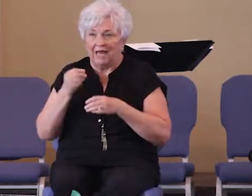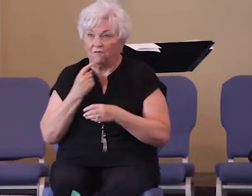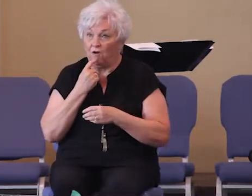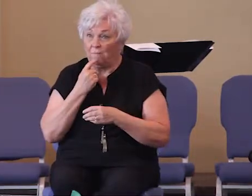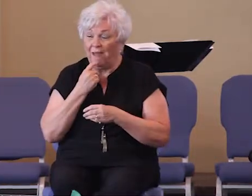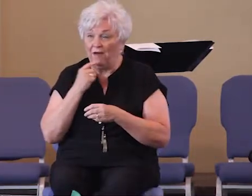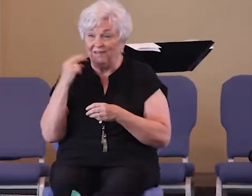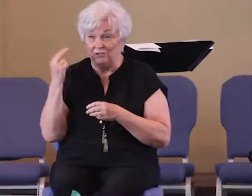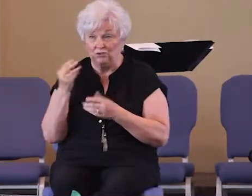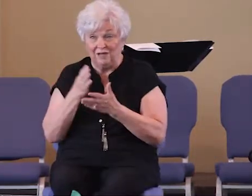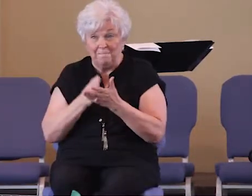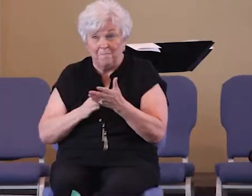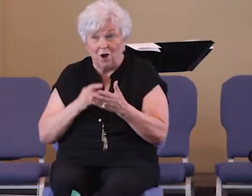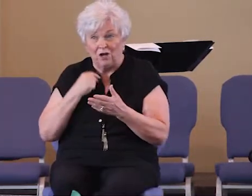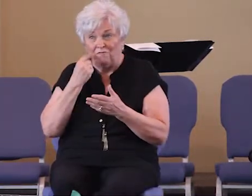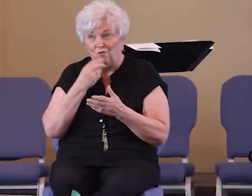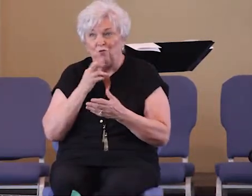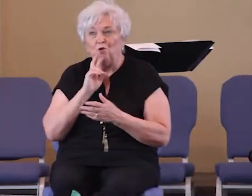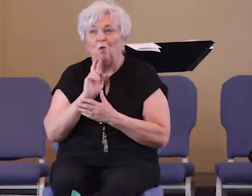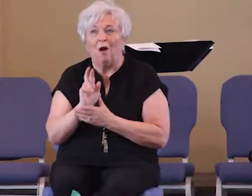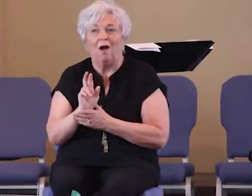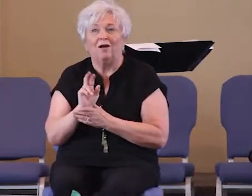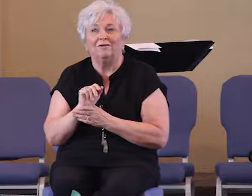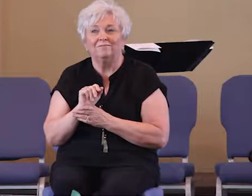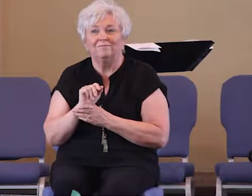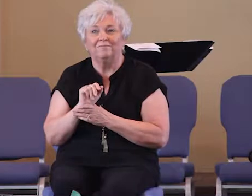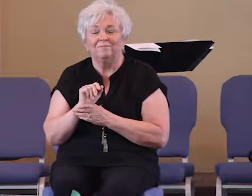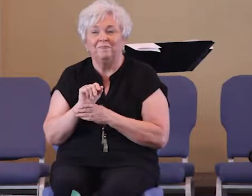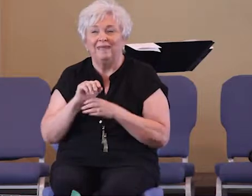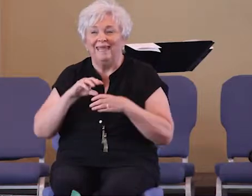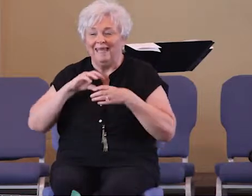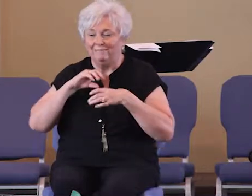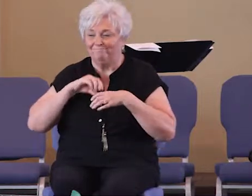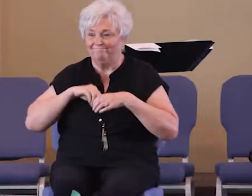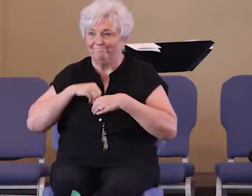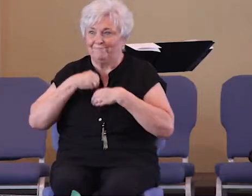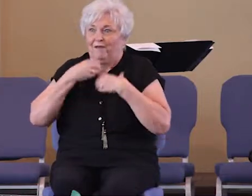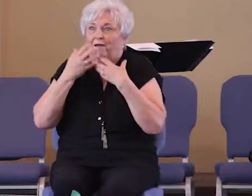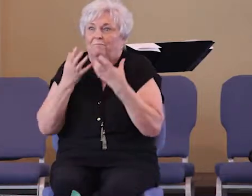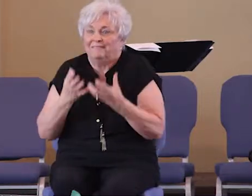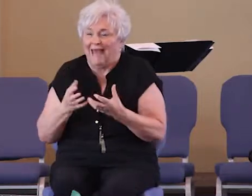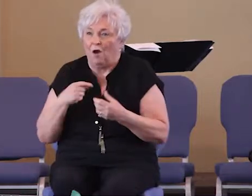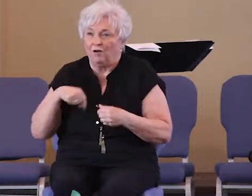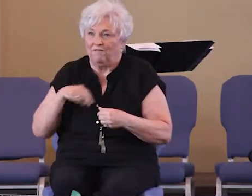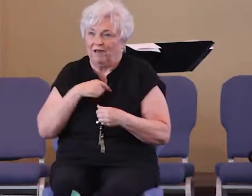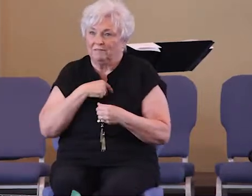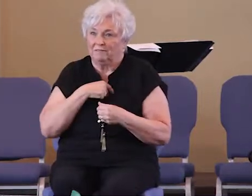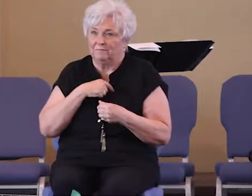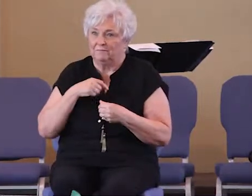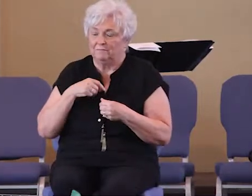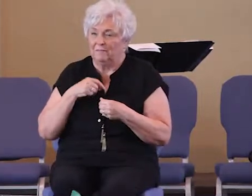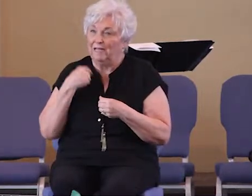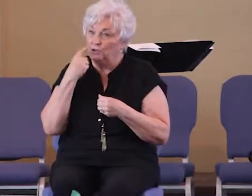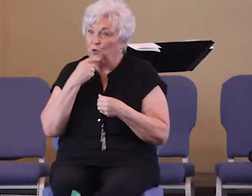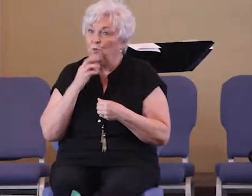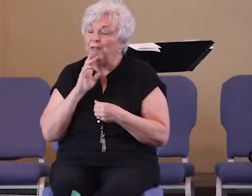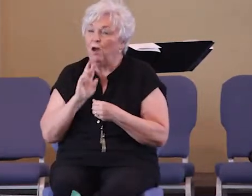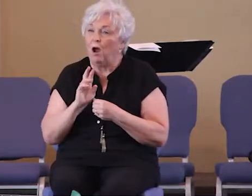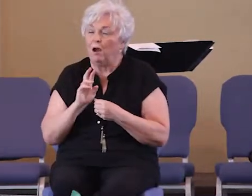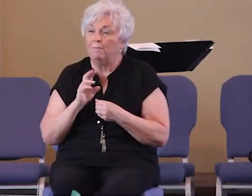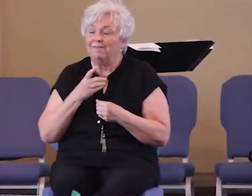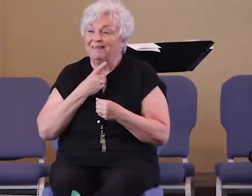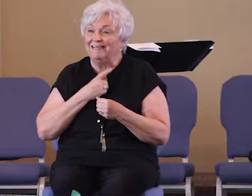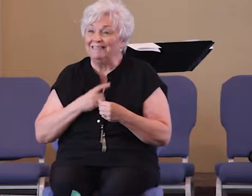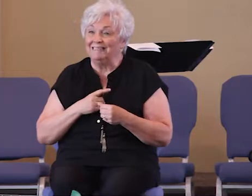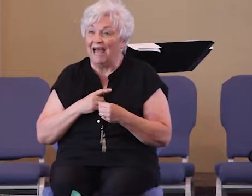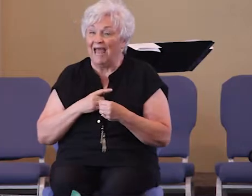are. And it's an outpouring of who you are. But the desire of the treacherous is